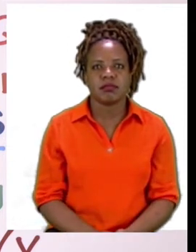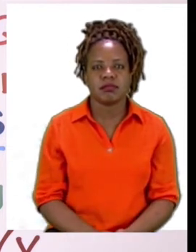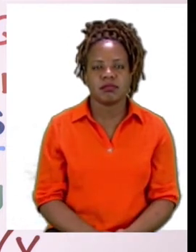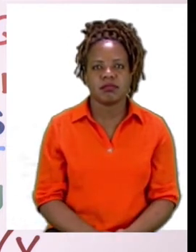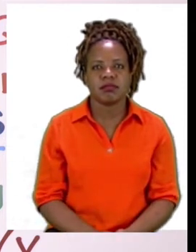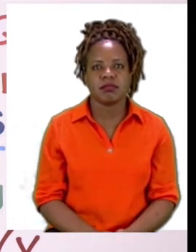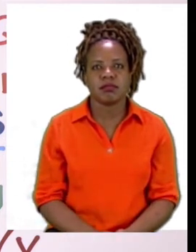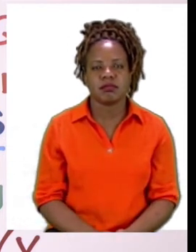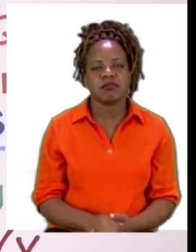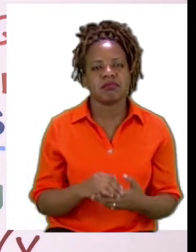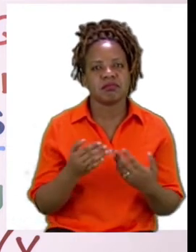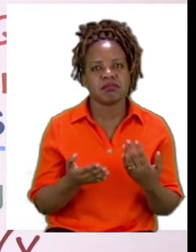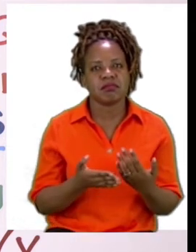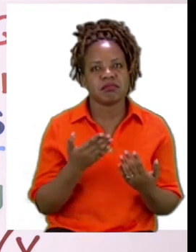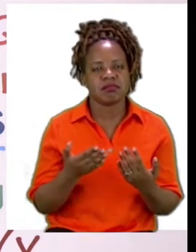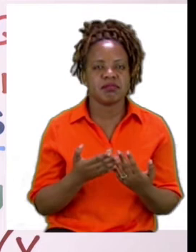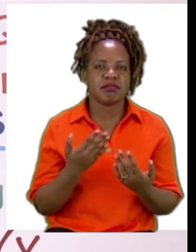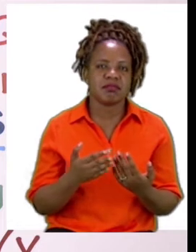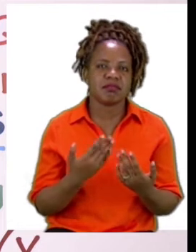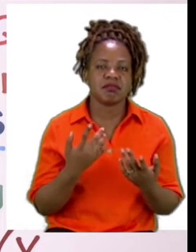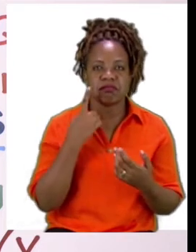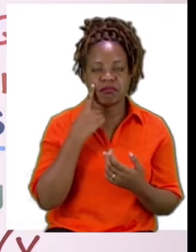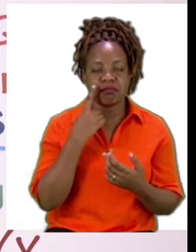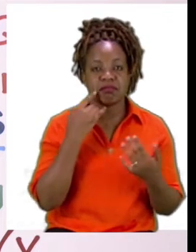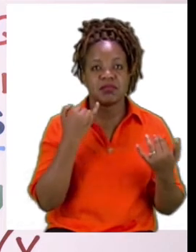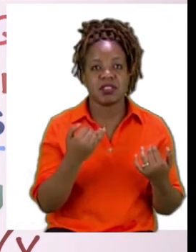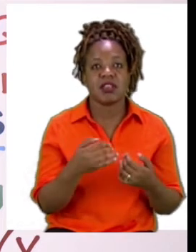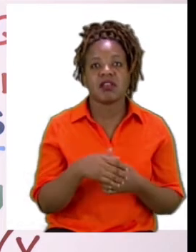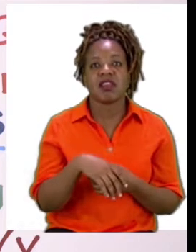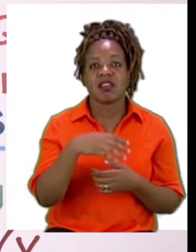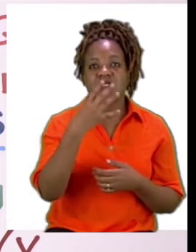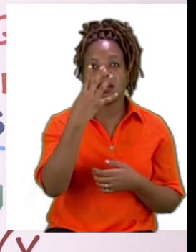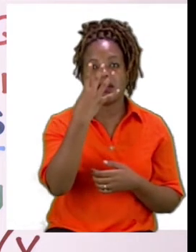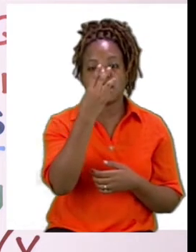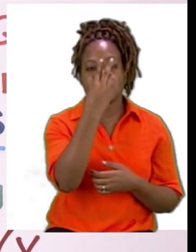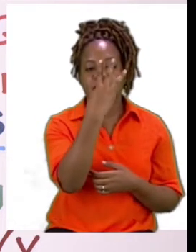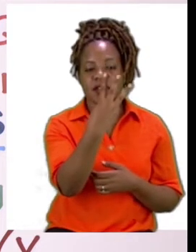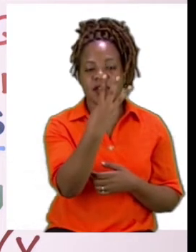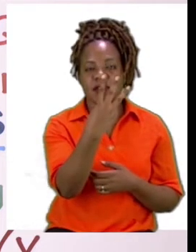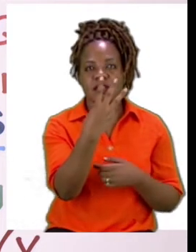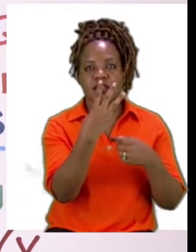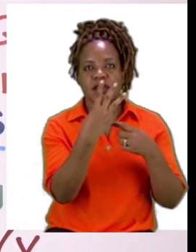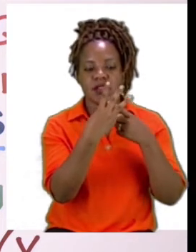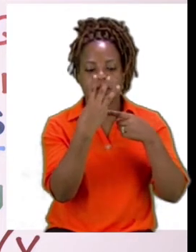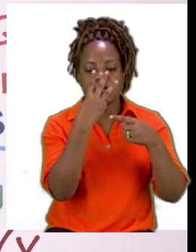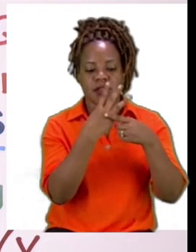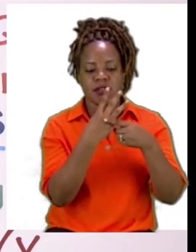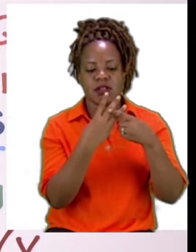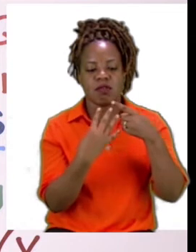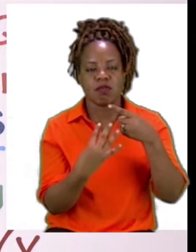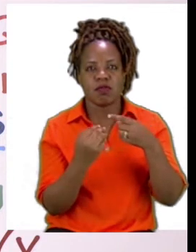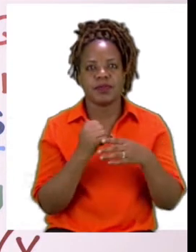And it's very simple like this. So remember, the top number you can see is talking about